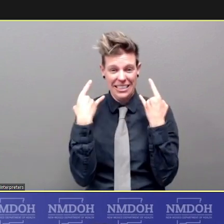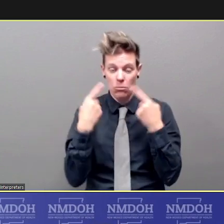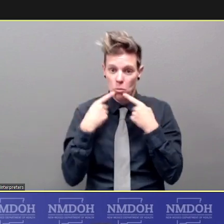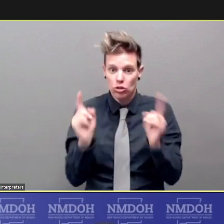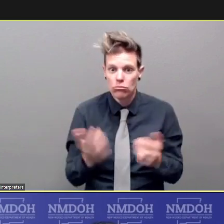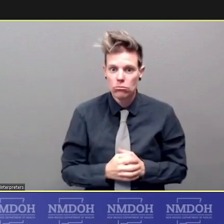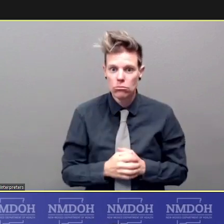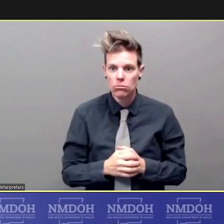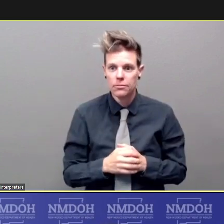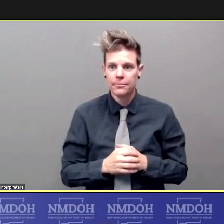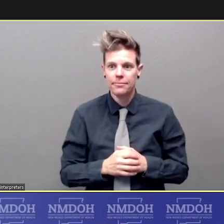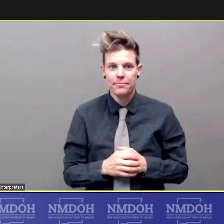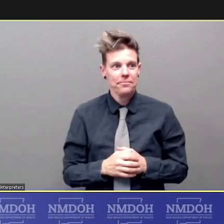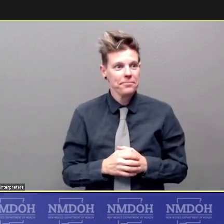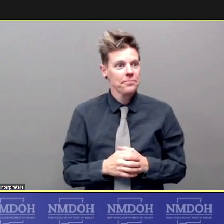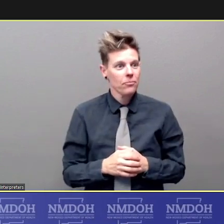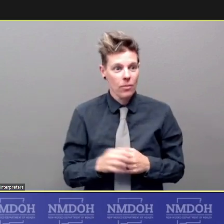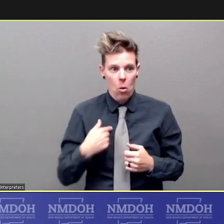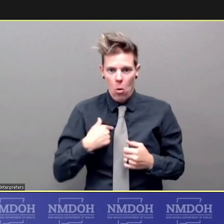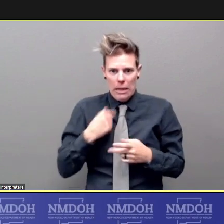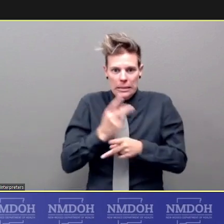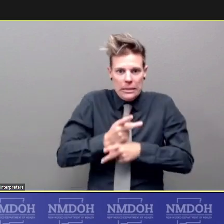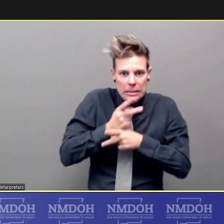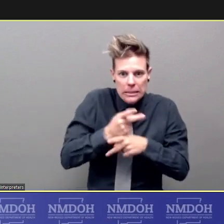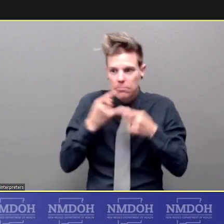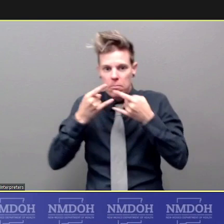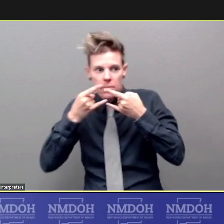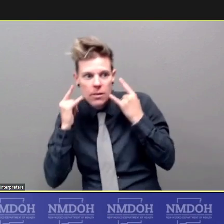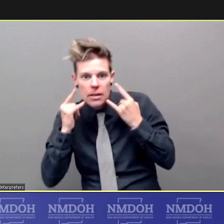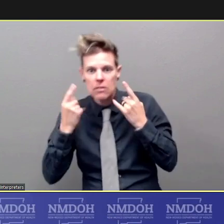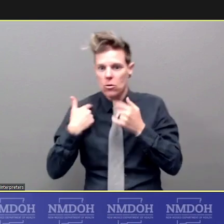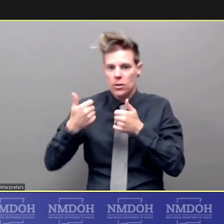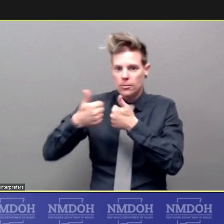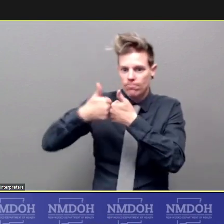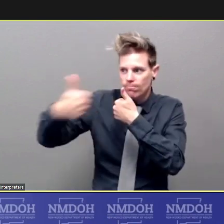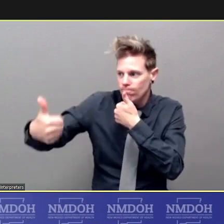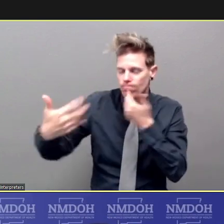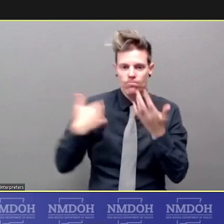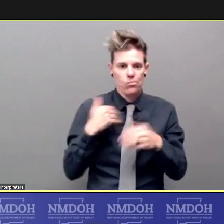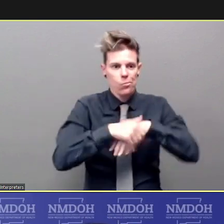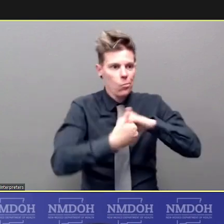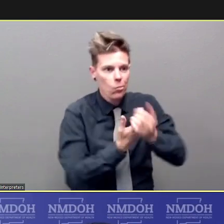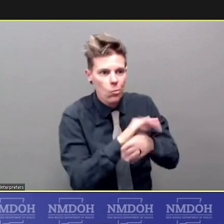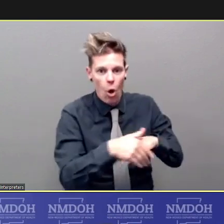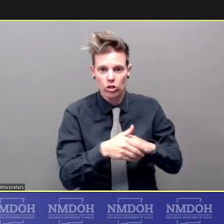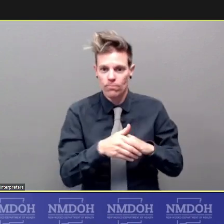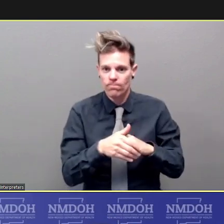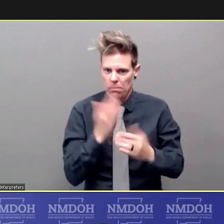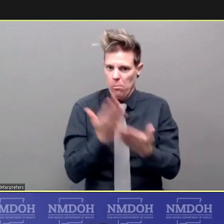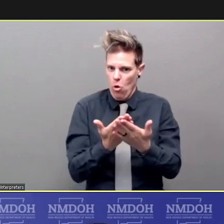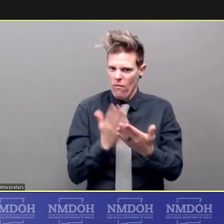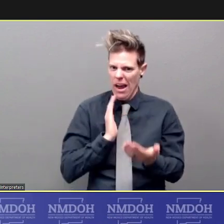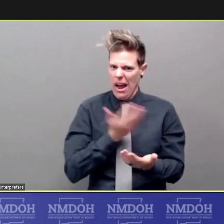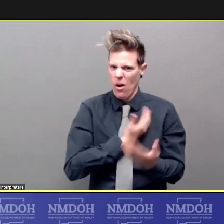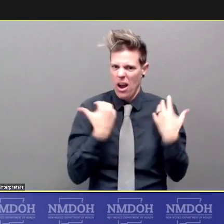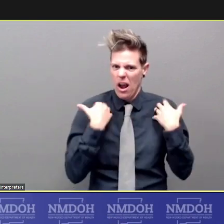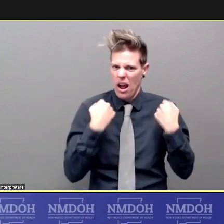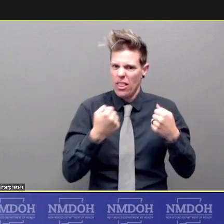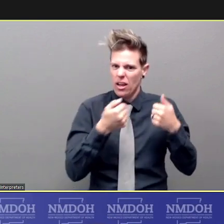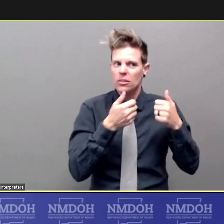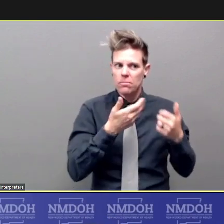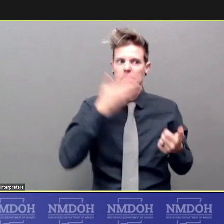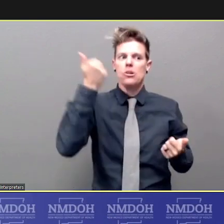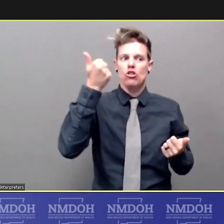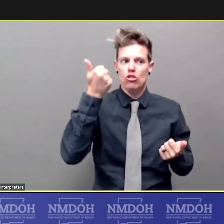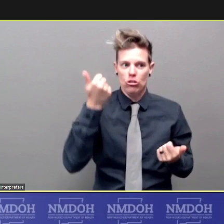their hands, keeping a social distance. So it kind of shows that, yeah, during that time period, we weren't getting as sick, kids